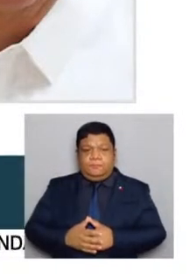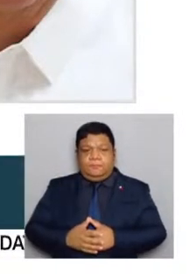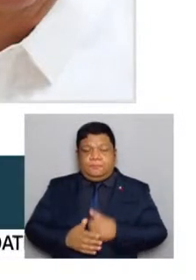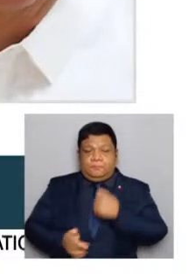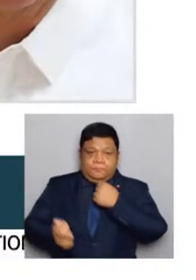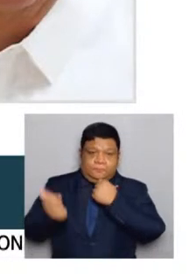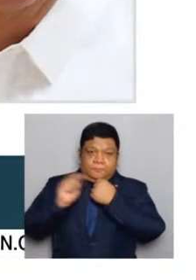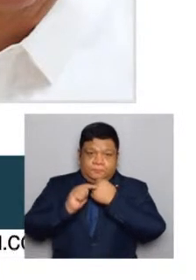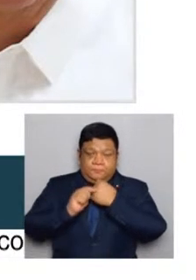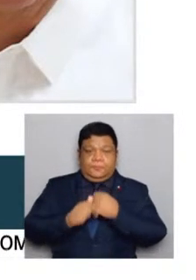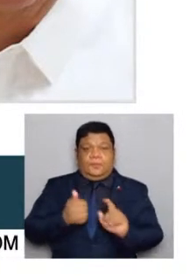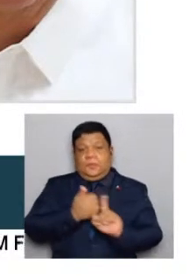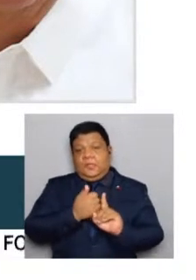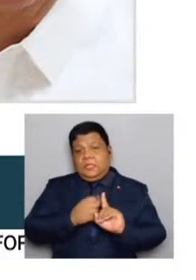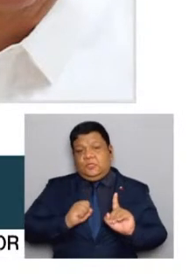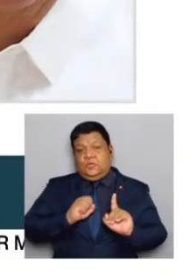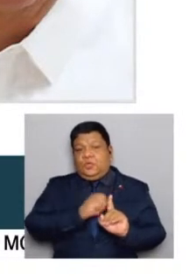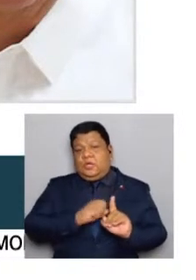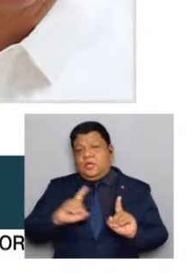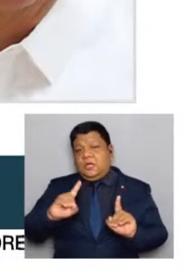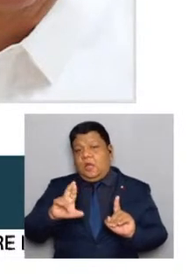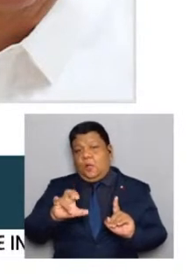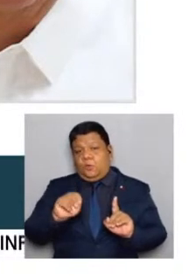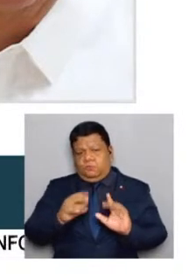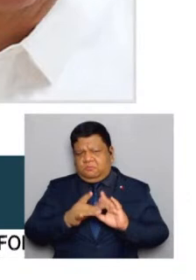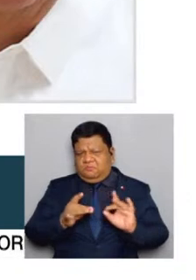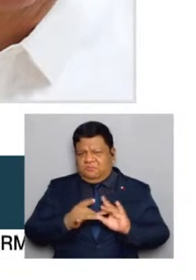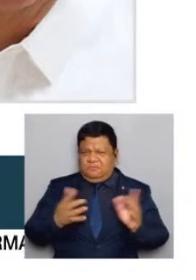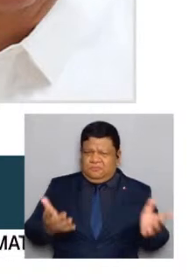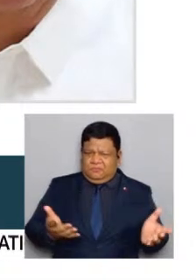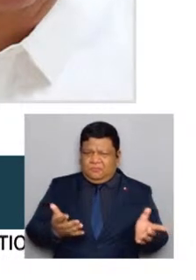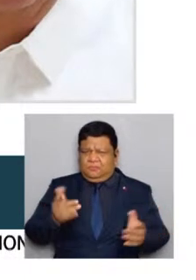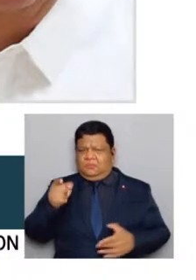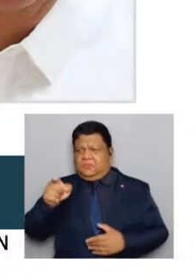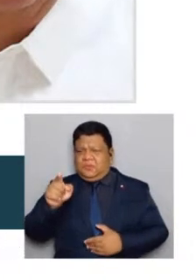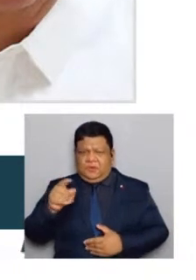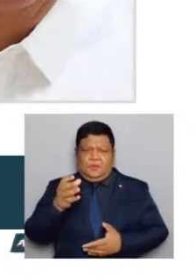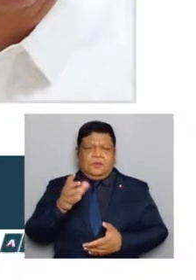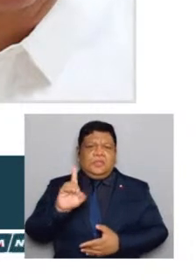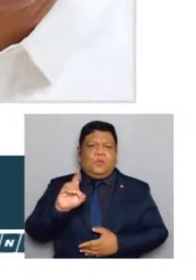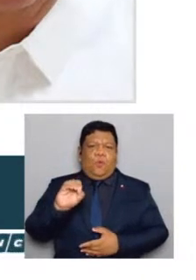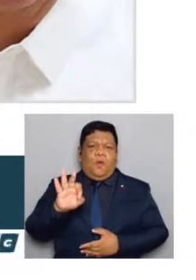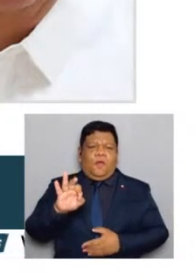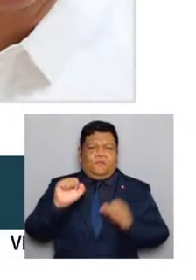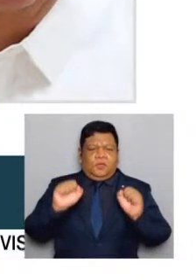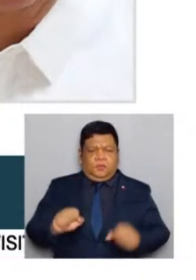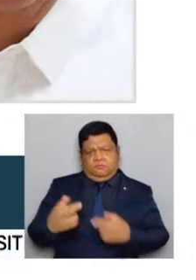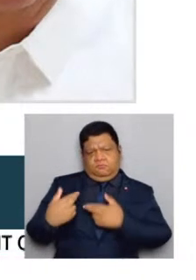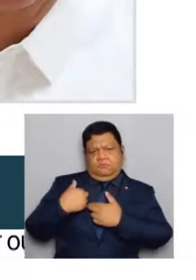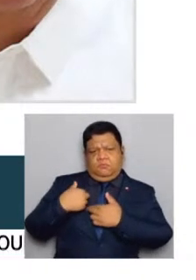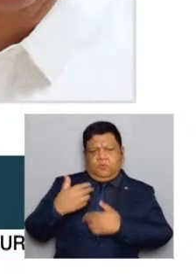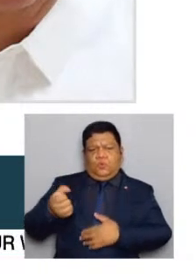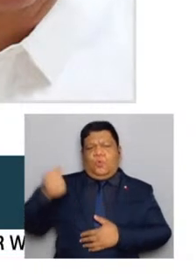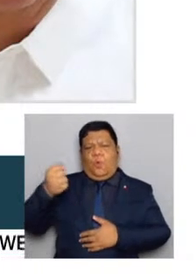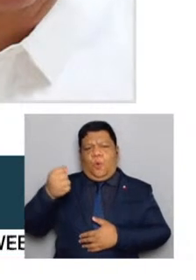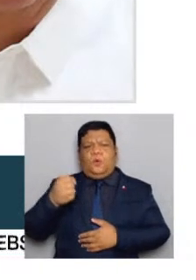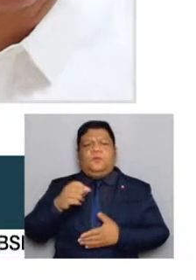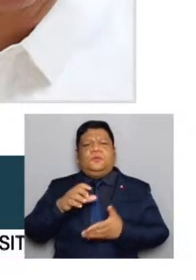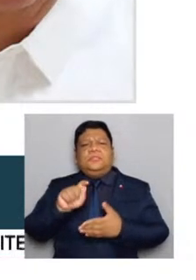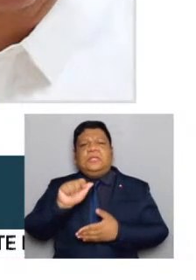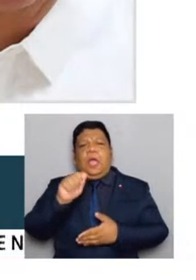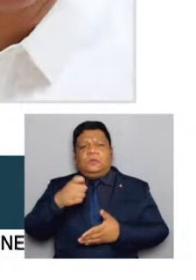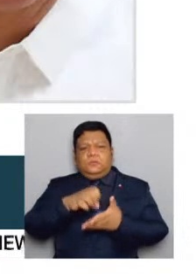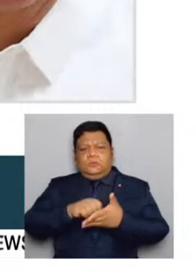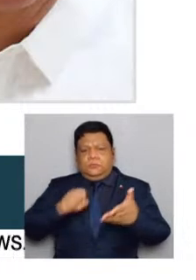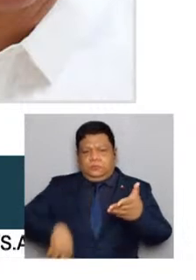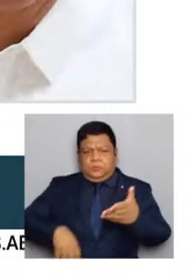Legally speaking, Senator Franklin Drilon says there is no reason why the Finance Department cannot suspend the collection of fuel excise taxes